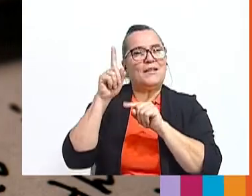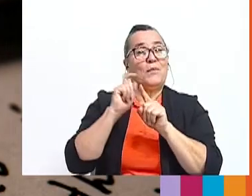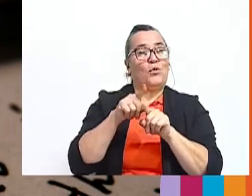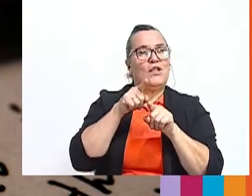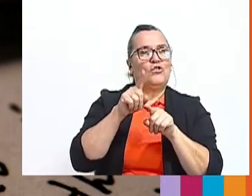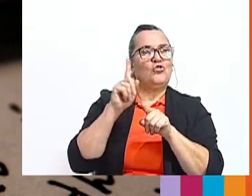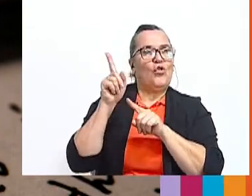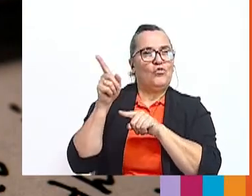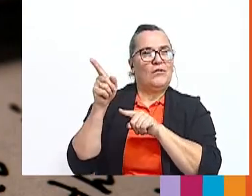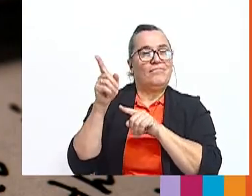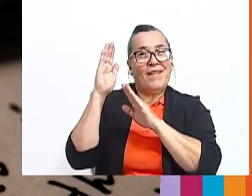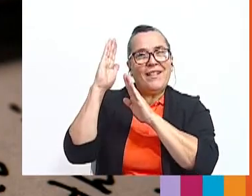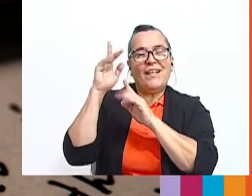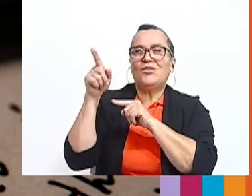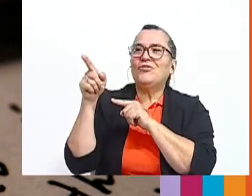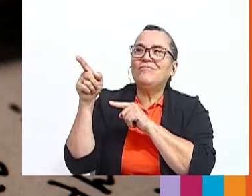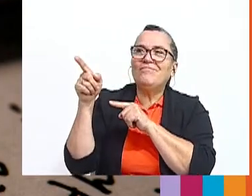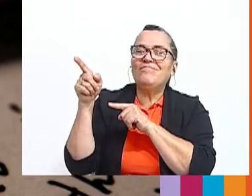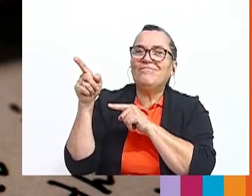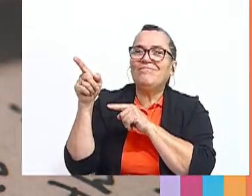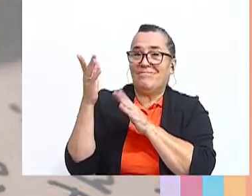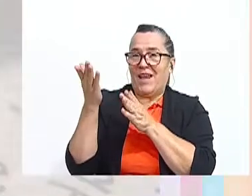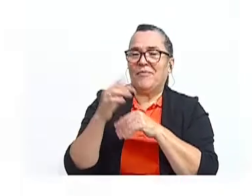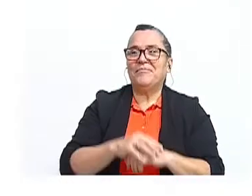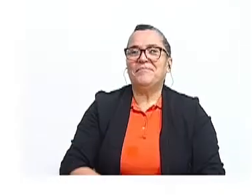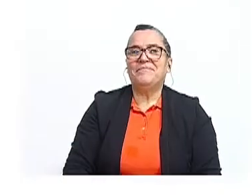ask you. Pay attention.